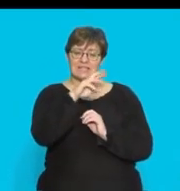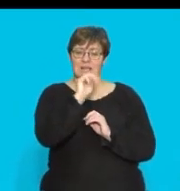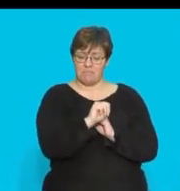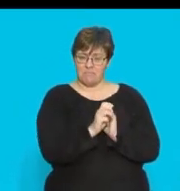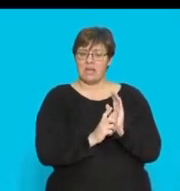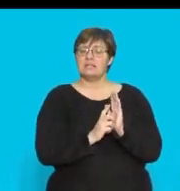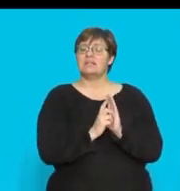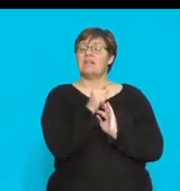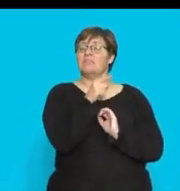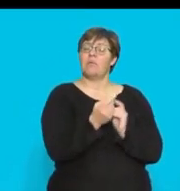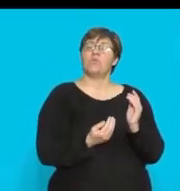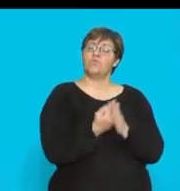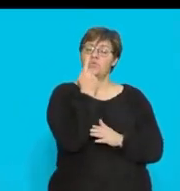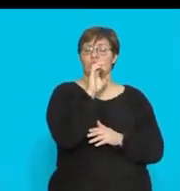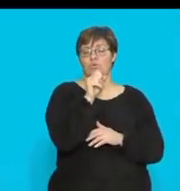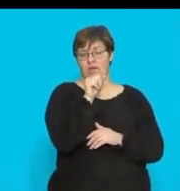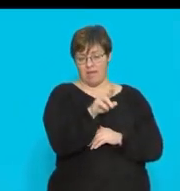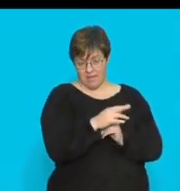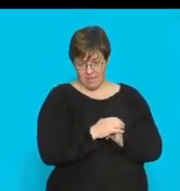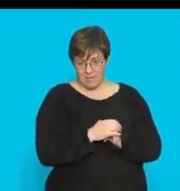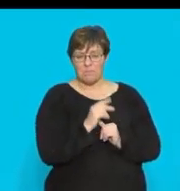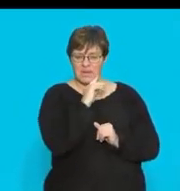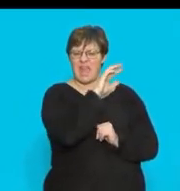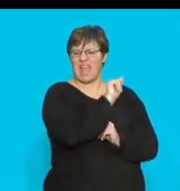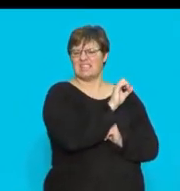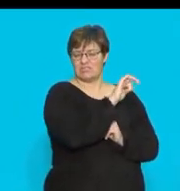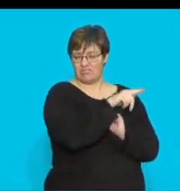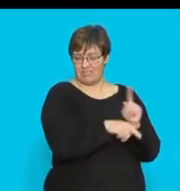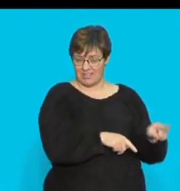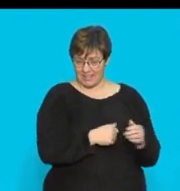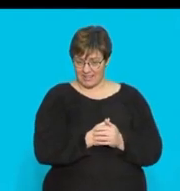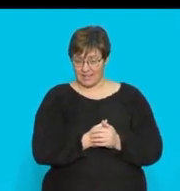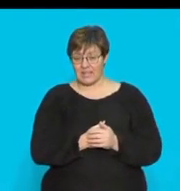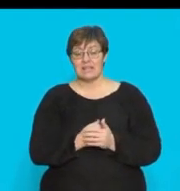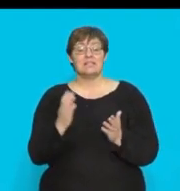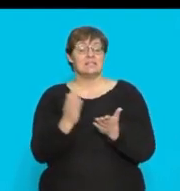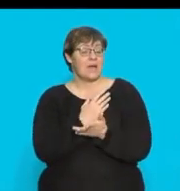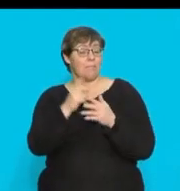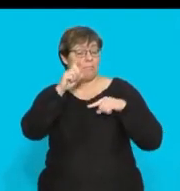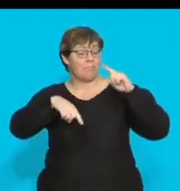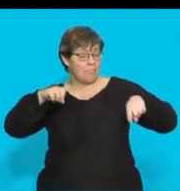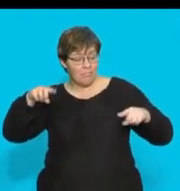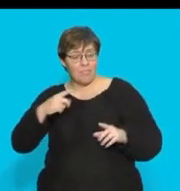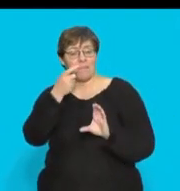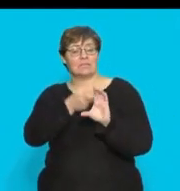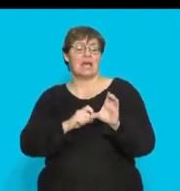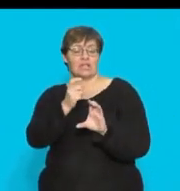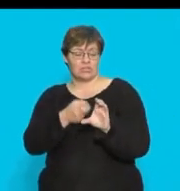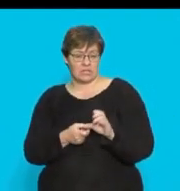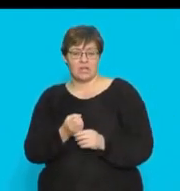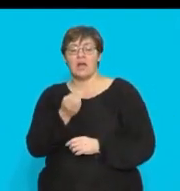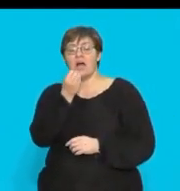develop new tubers, asexual reproduction. Some variety of potatoes,